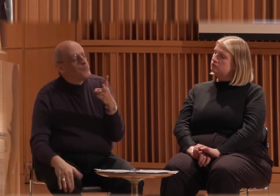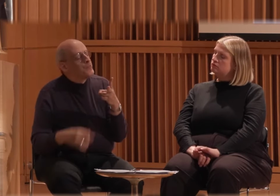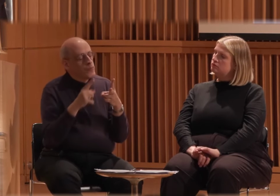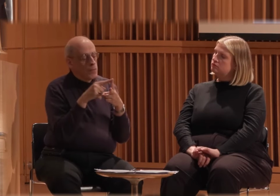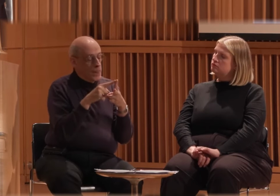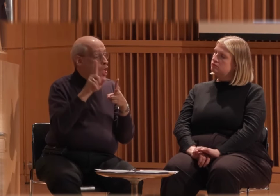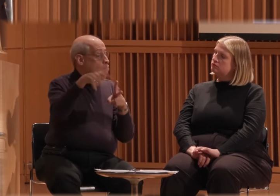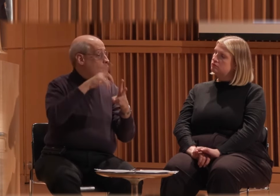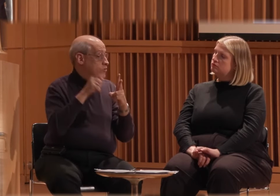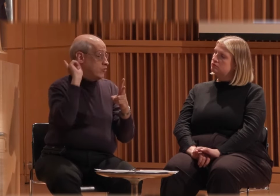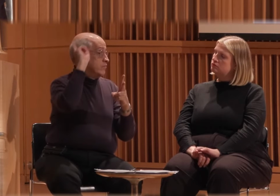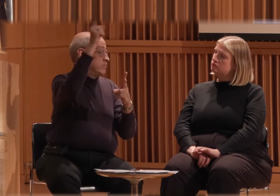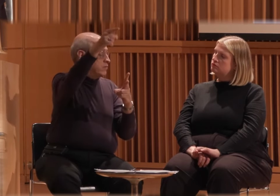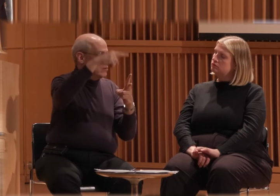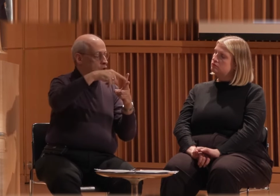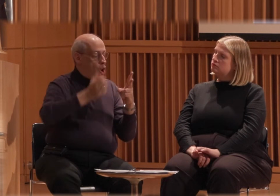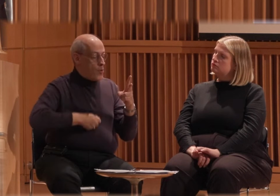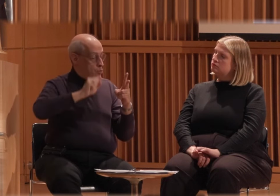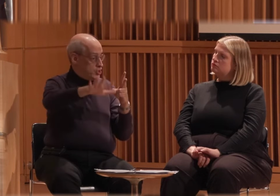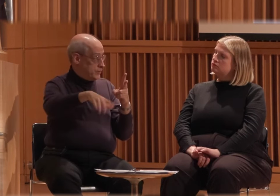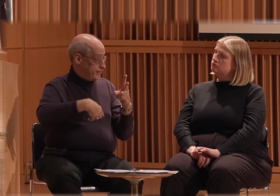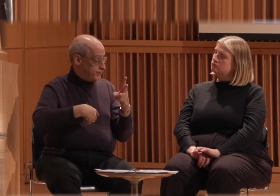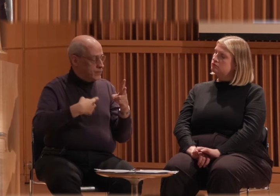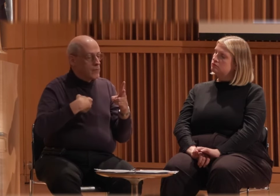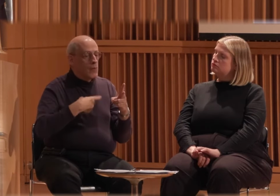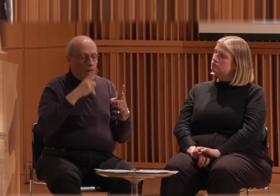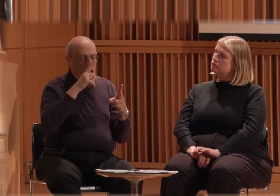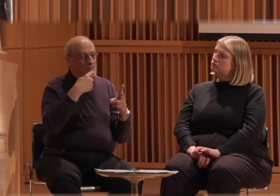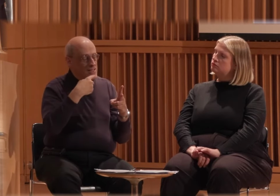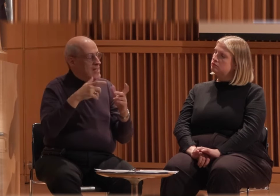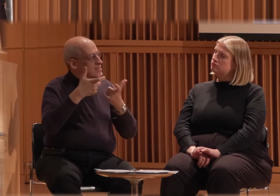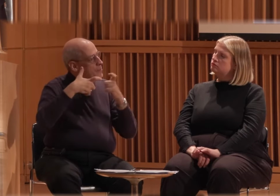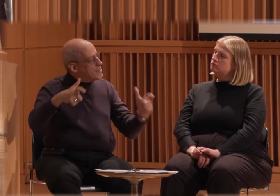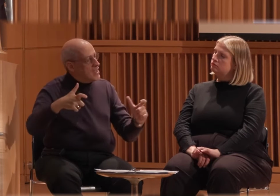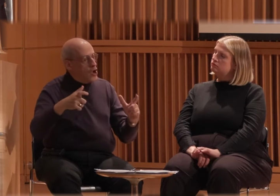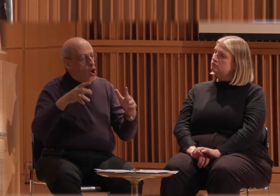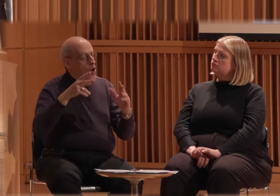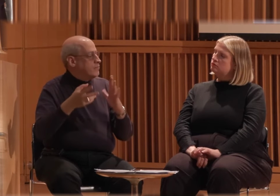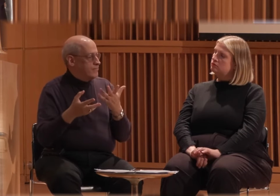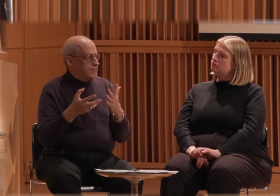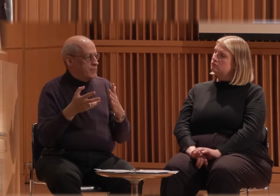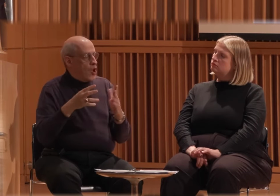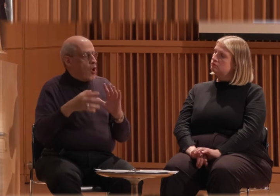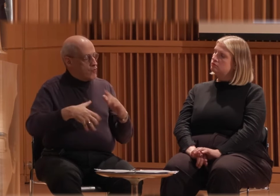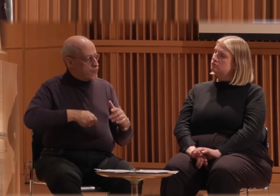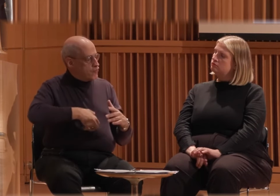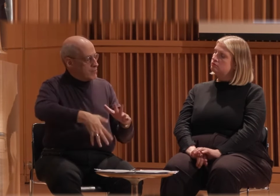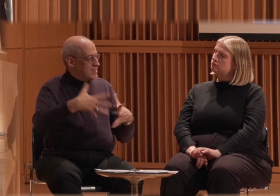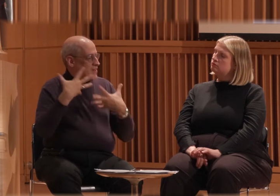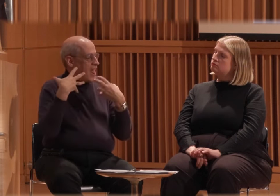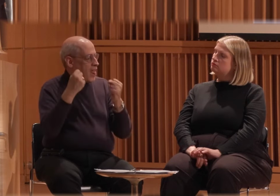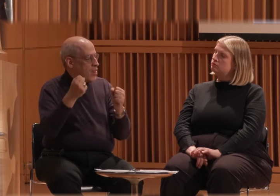The long-term example is abortion, right? What I would call a major reproductive health and public health victory, but if you take your foot